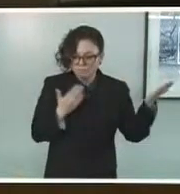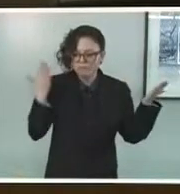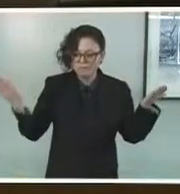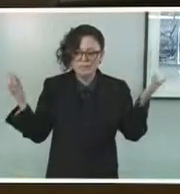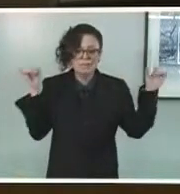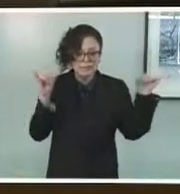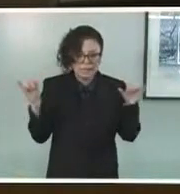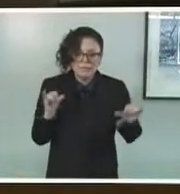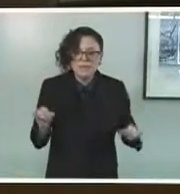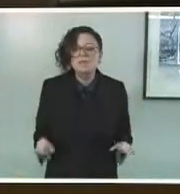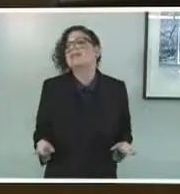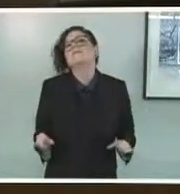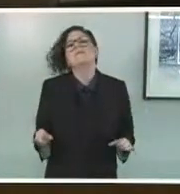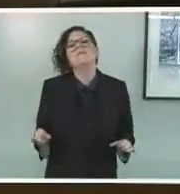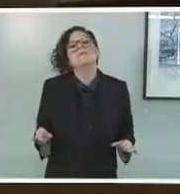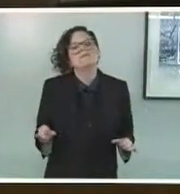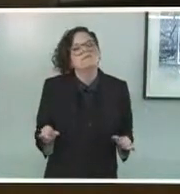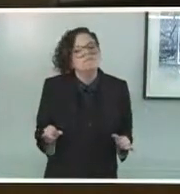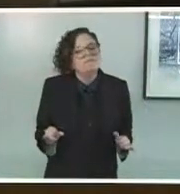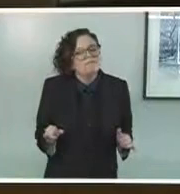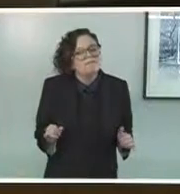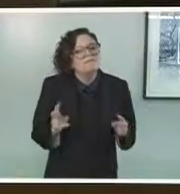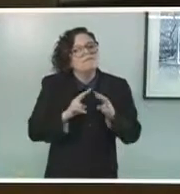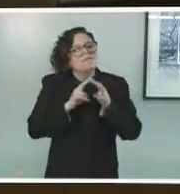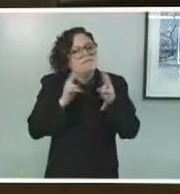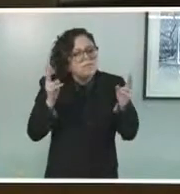talking about both of them, they're substantially the same.